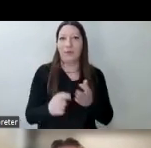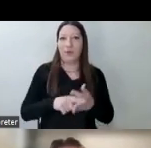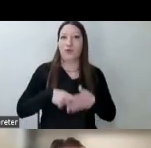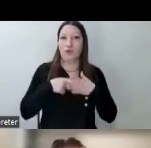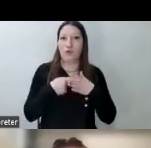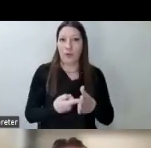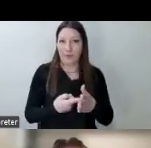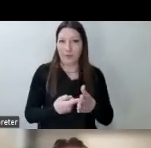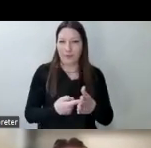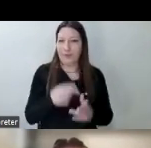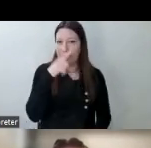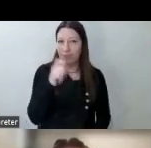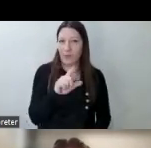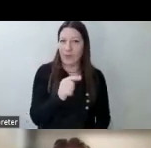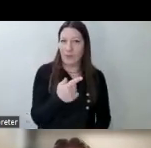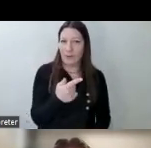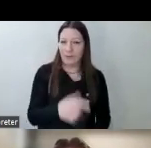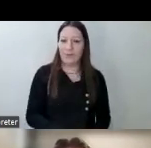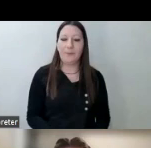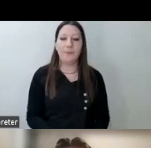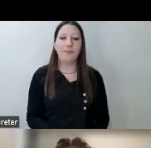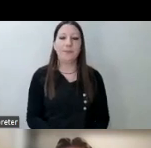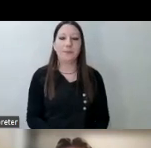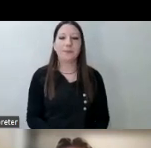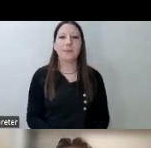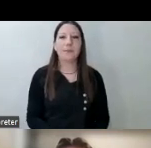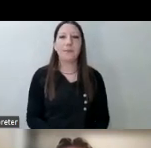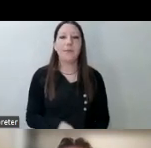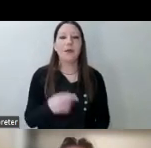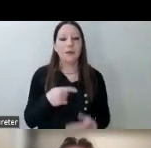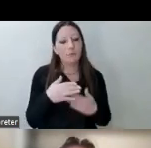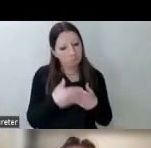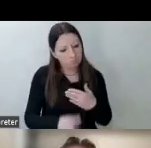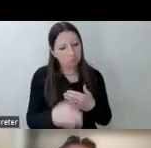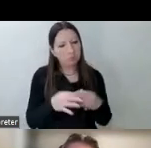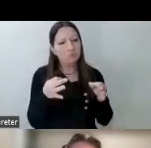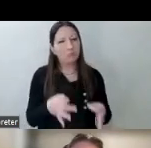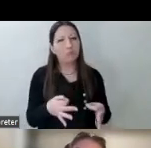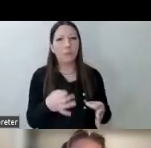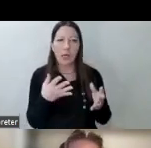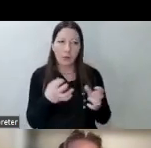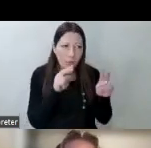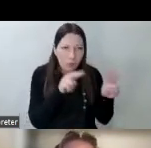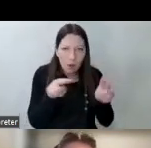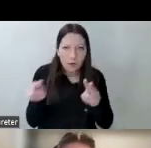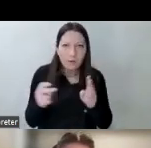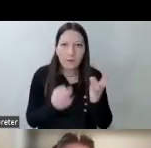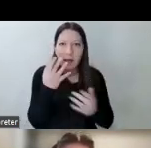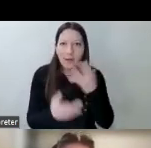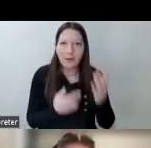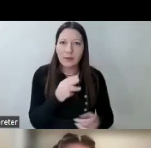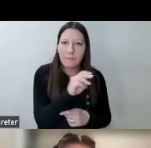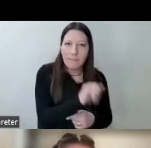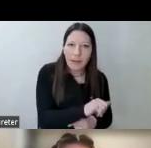My plan following that summer was to track the fire activity in the area between the months of May and August, focusing on active fires as